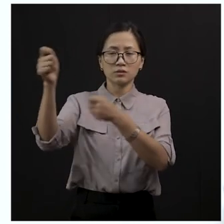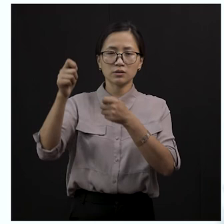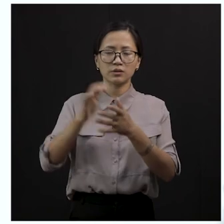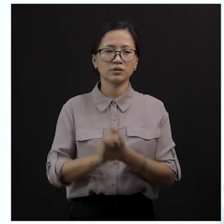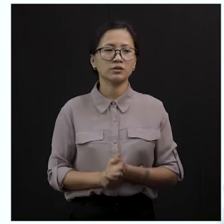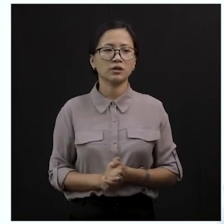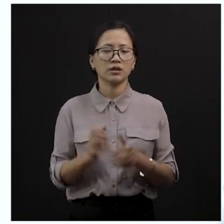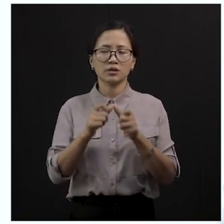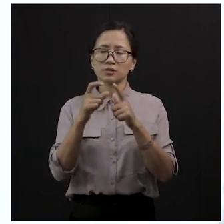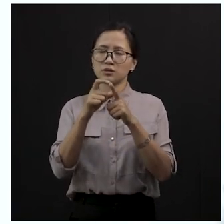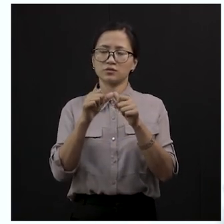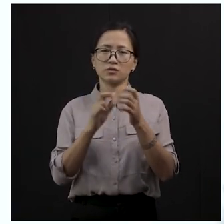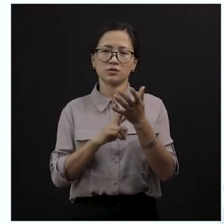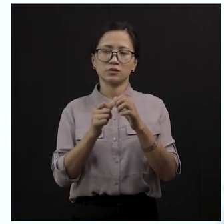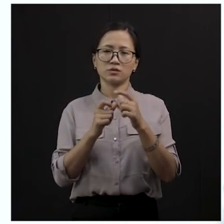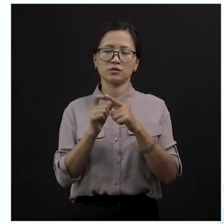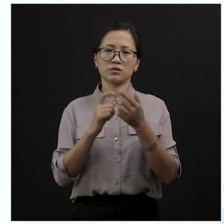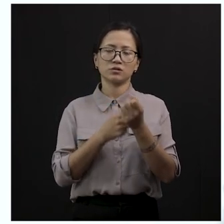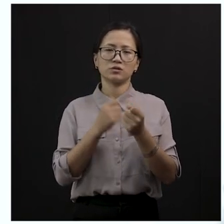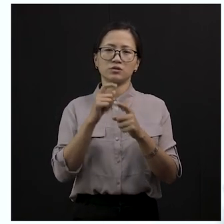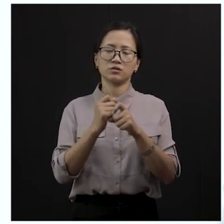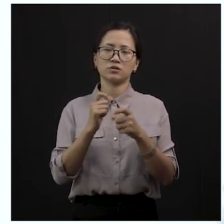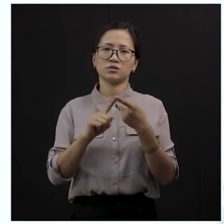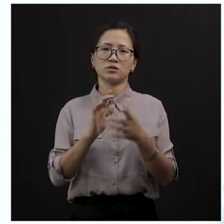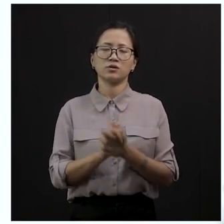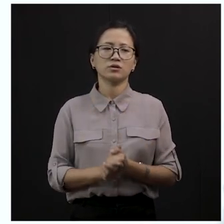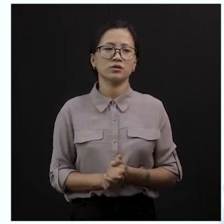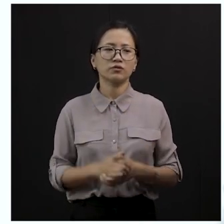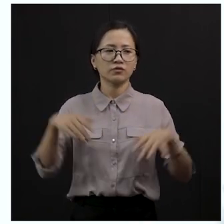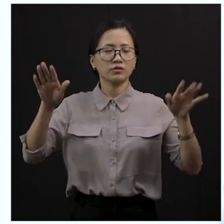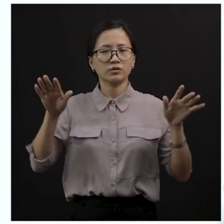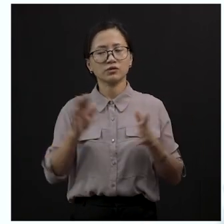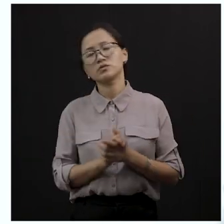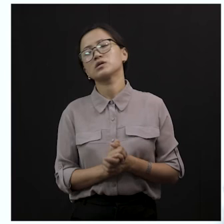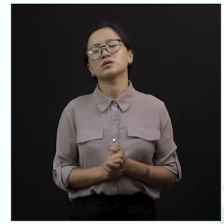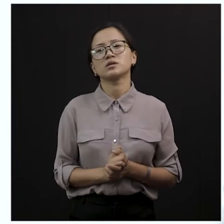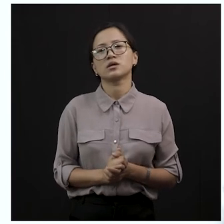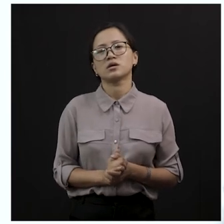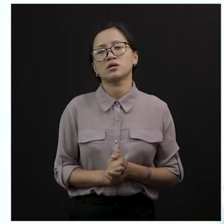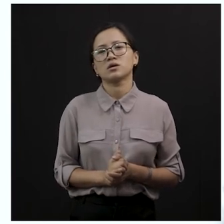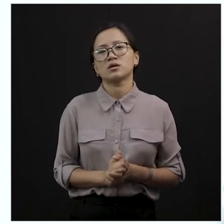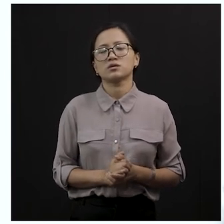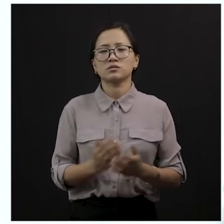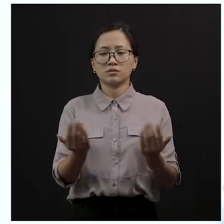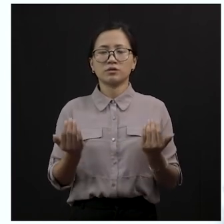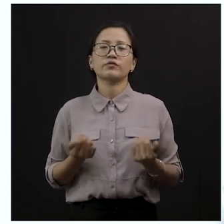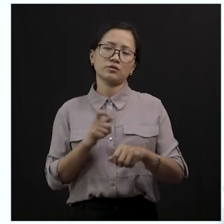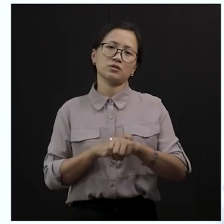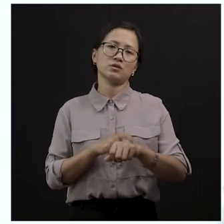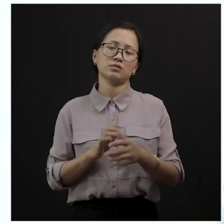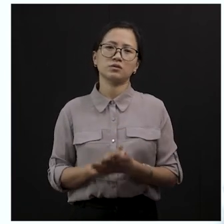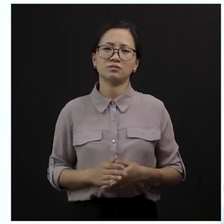learned the advantage of flying. What are the advantages of flying, students? The advantage of flying is that it saves our time